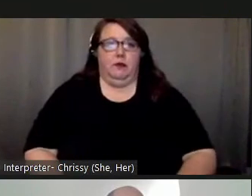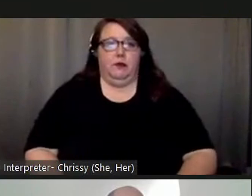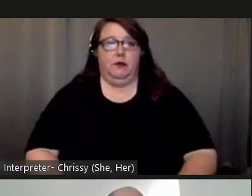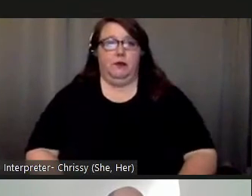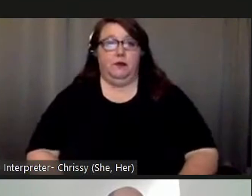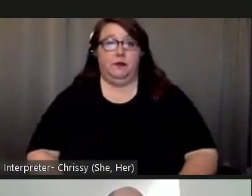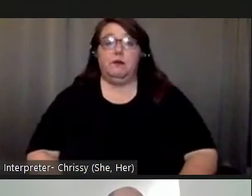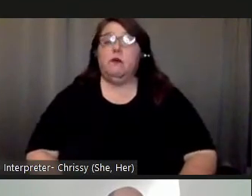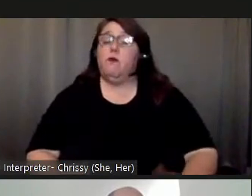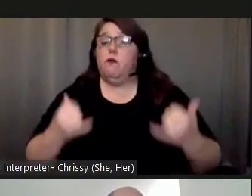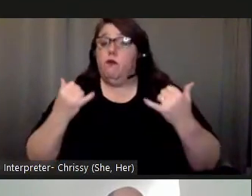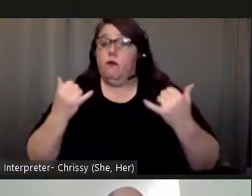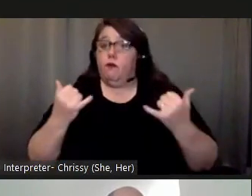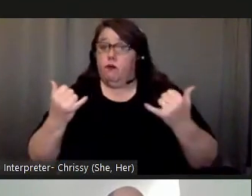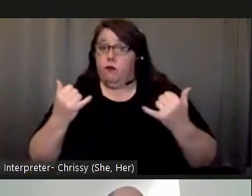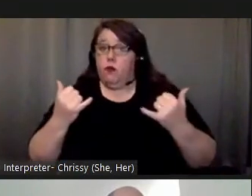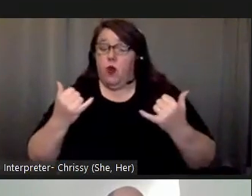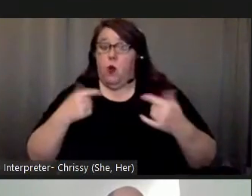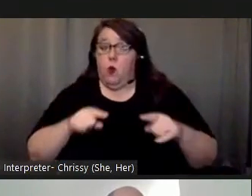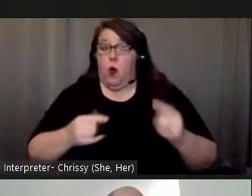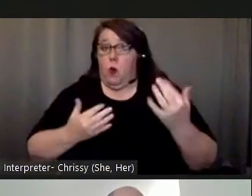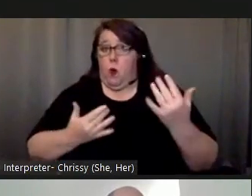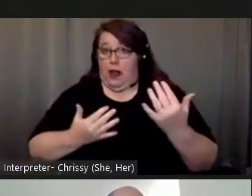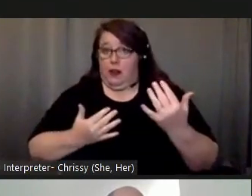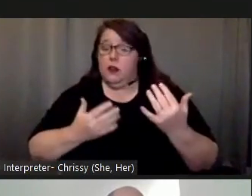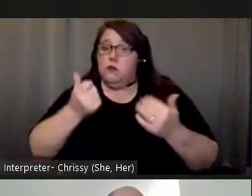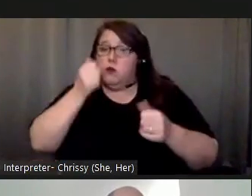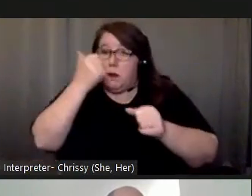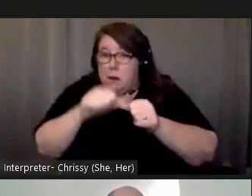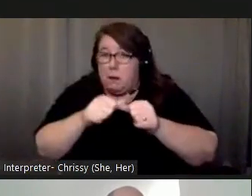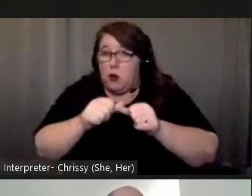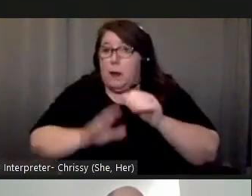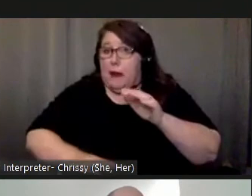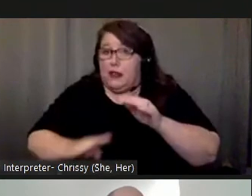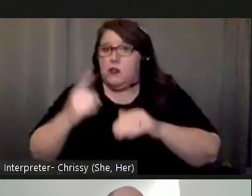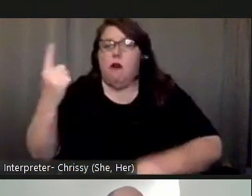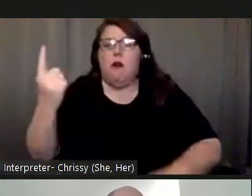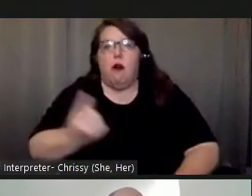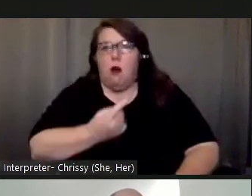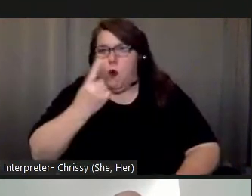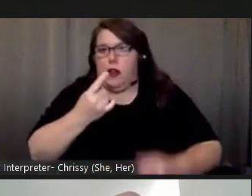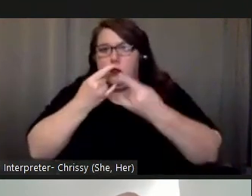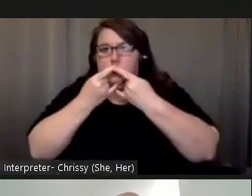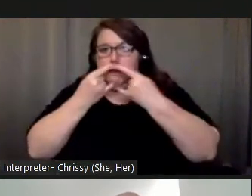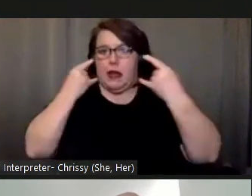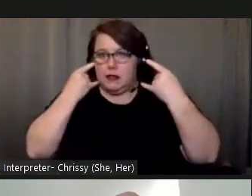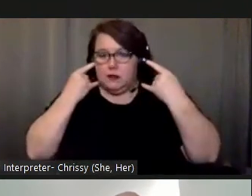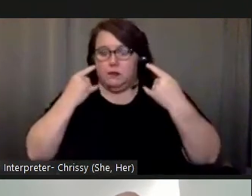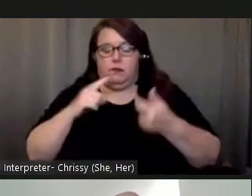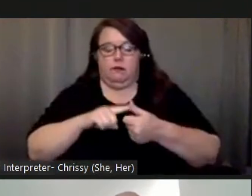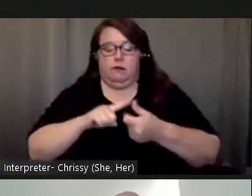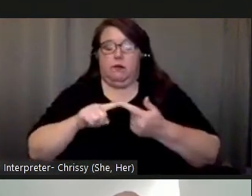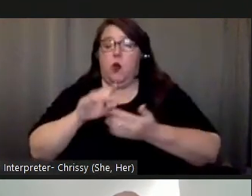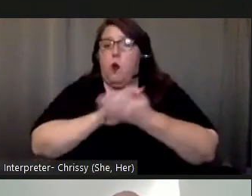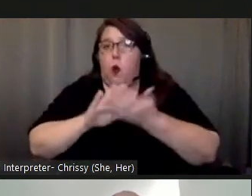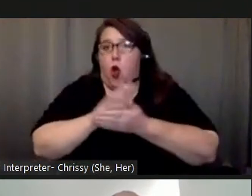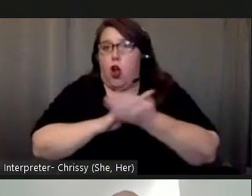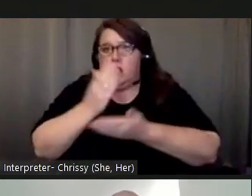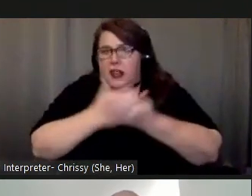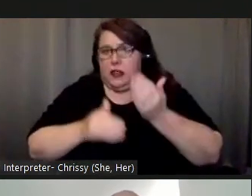In the meantime, of course, let's not forget the basics. Always wear a face mask, washing our hands frequently, and